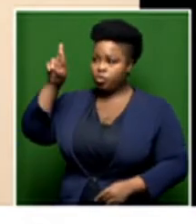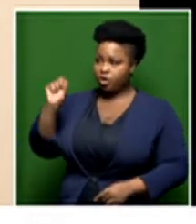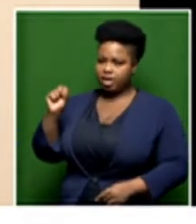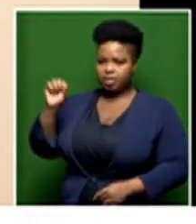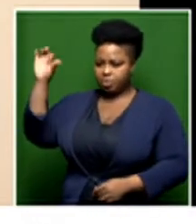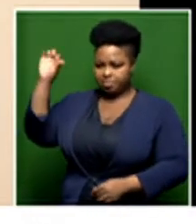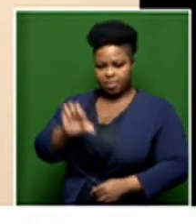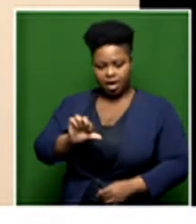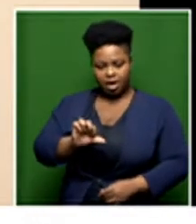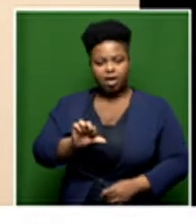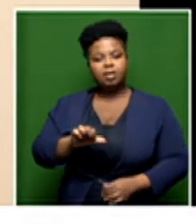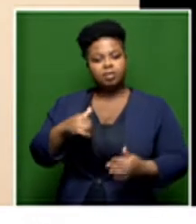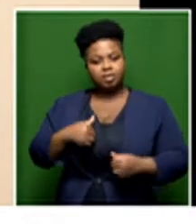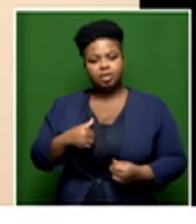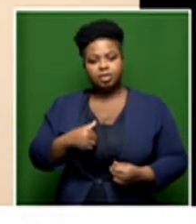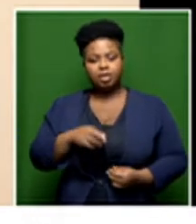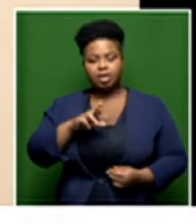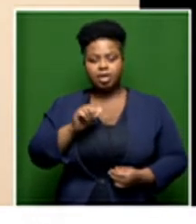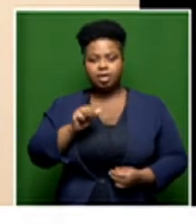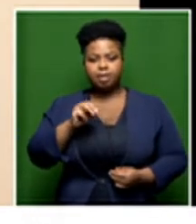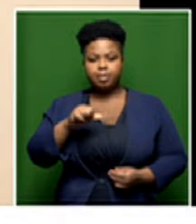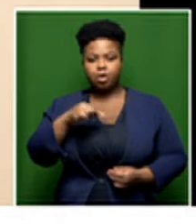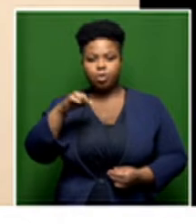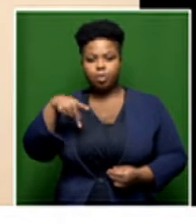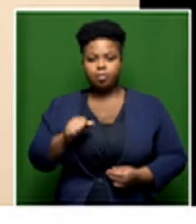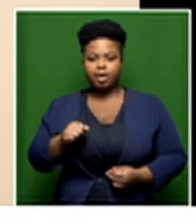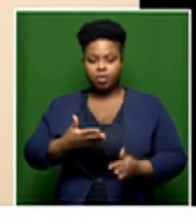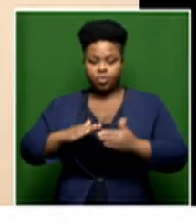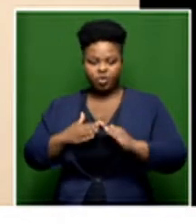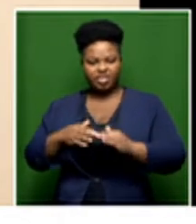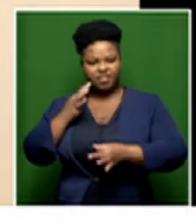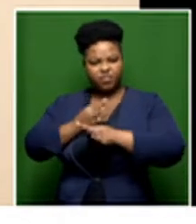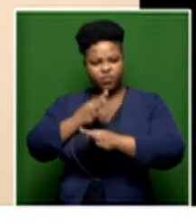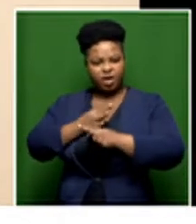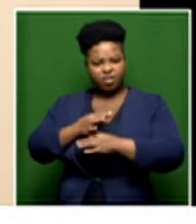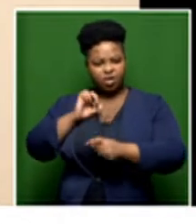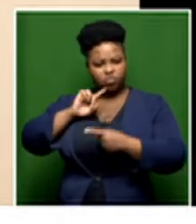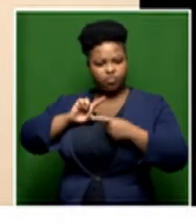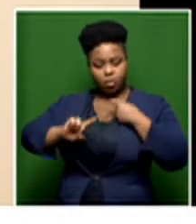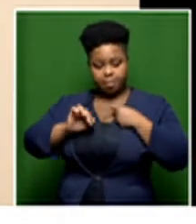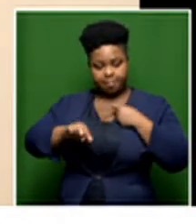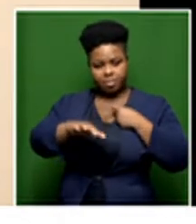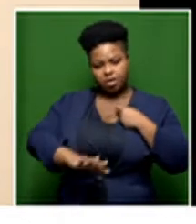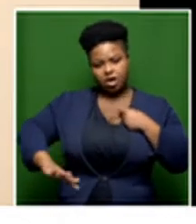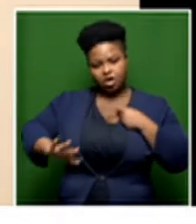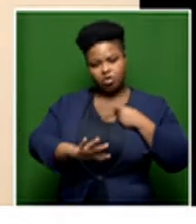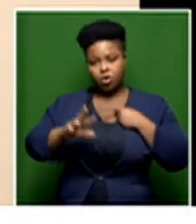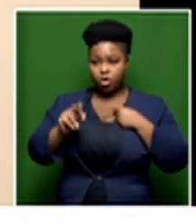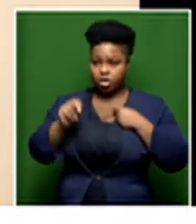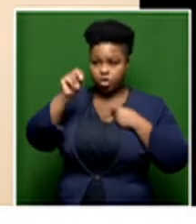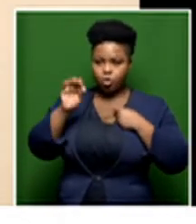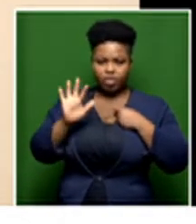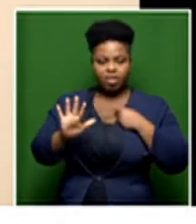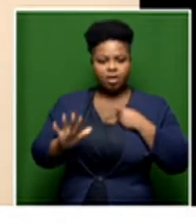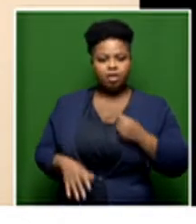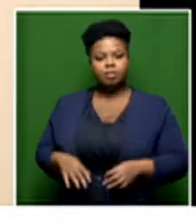United States, she went back to Ramakgopa village, where her father was from in the north, and she had